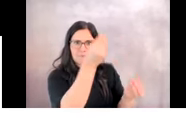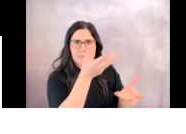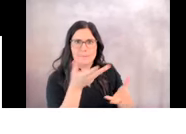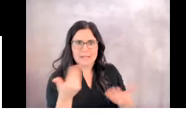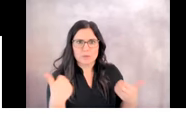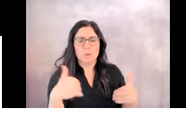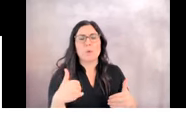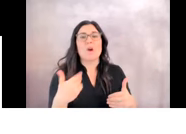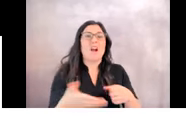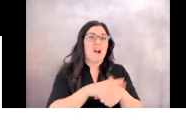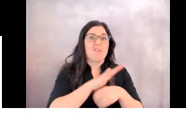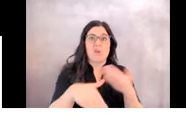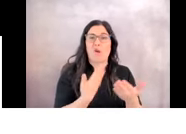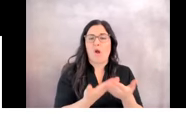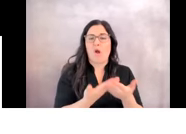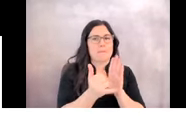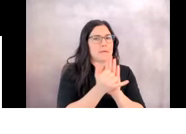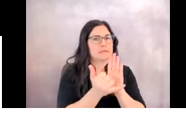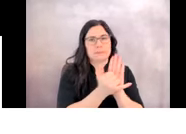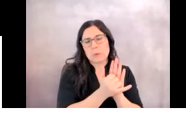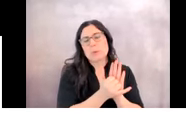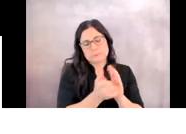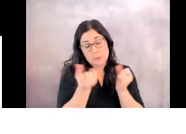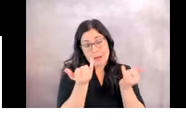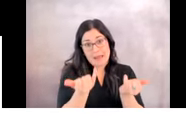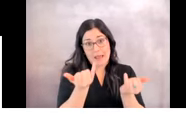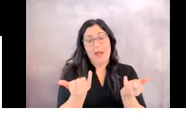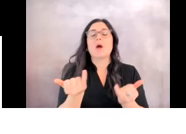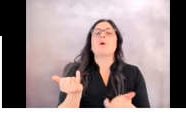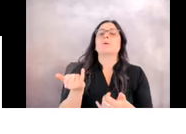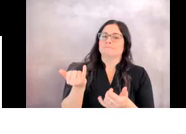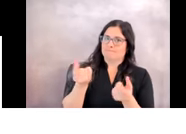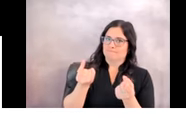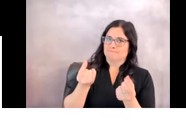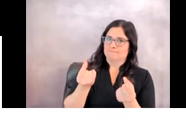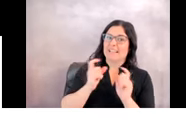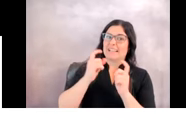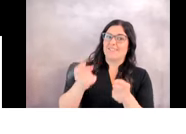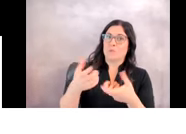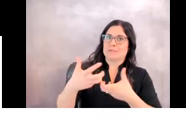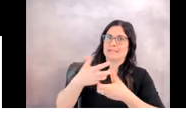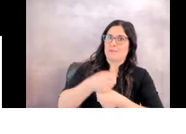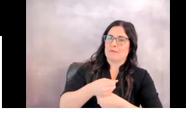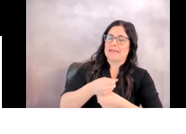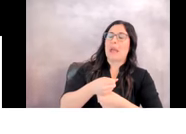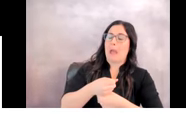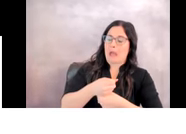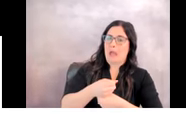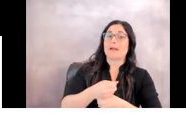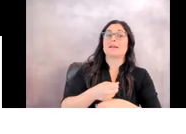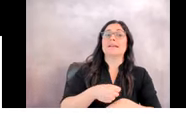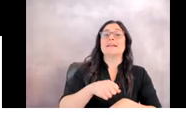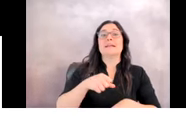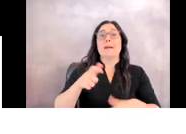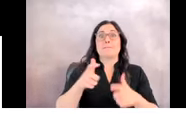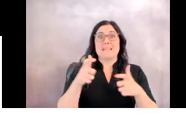we could cover this all in this short time. So what our intention was to give you a summary and address the